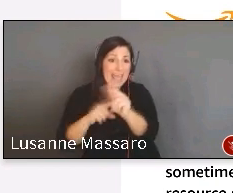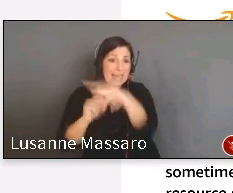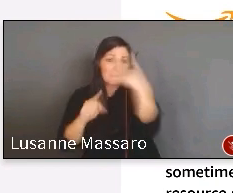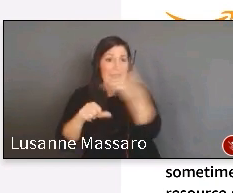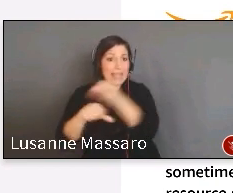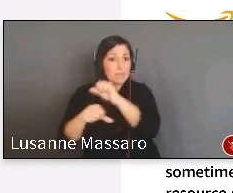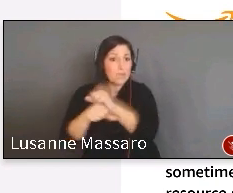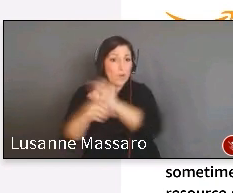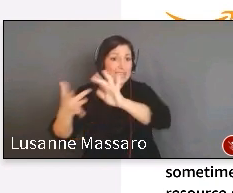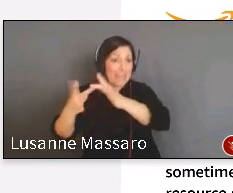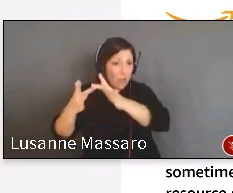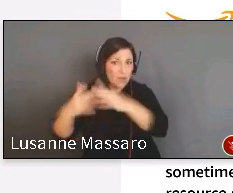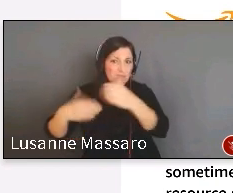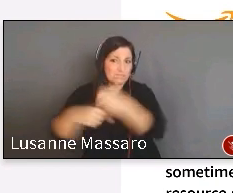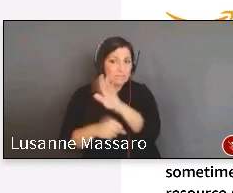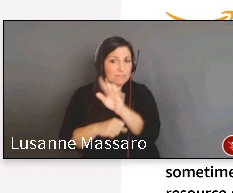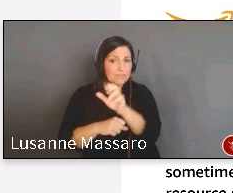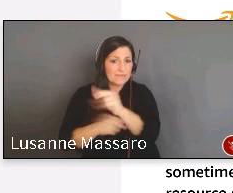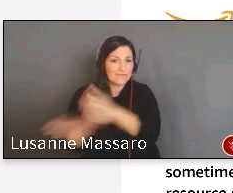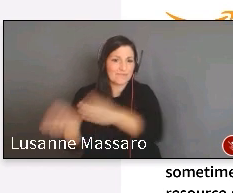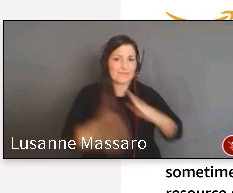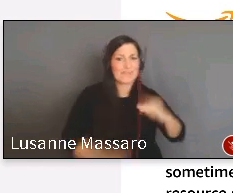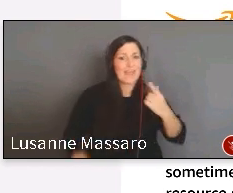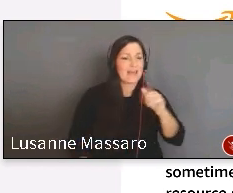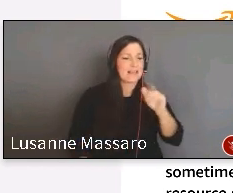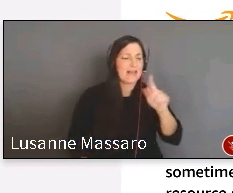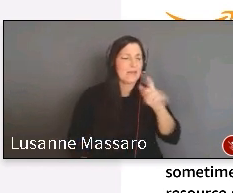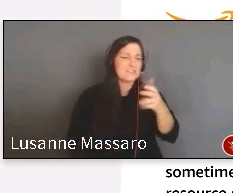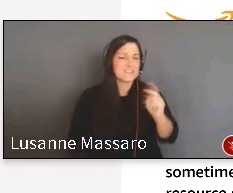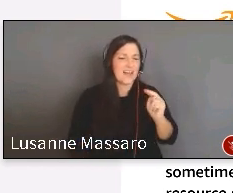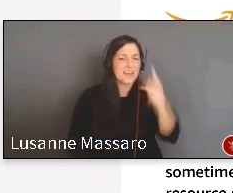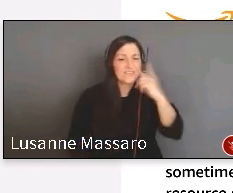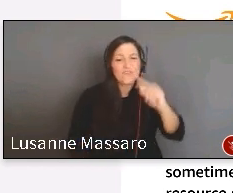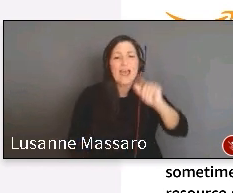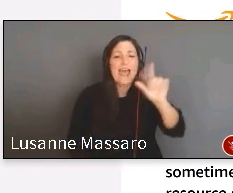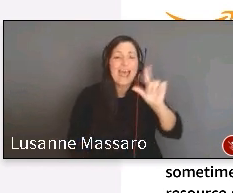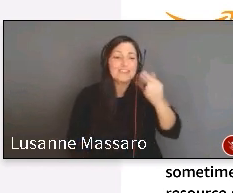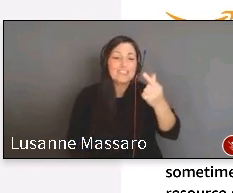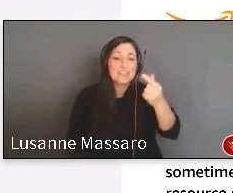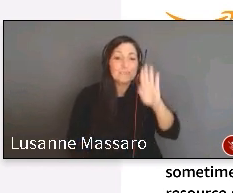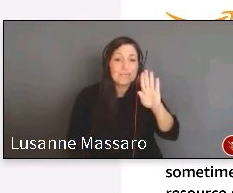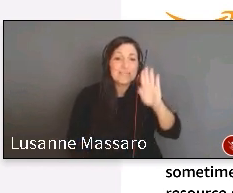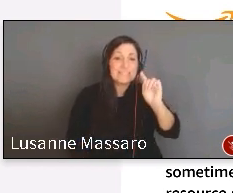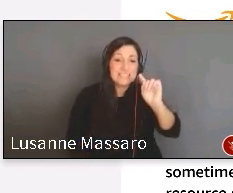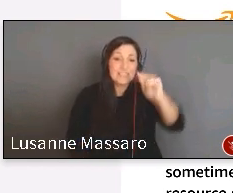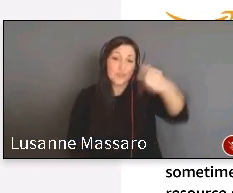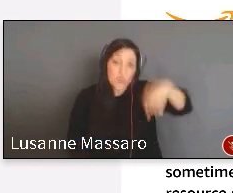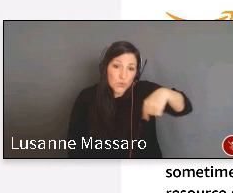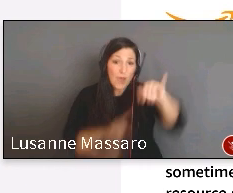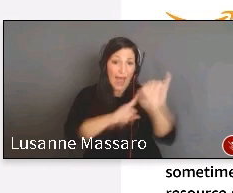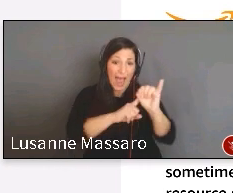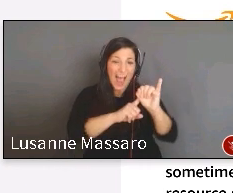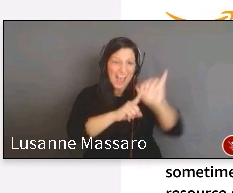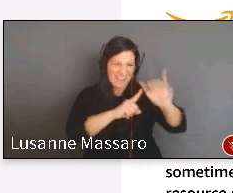And fantastic Glamazon. Glamazon is for our LGBTQI community. When I tell you that